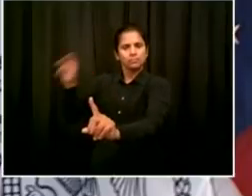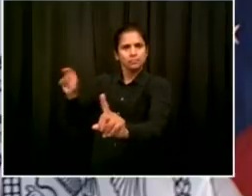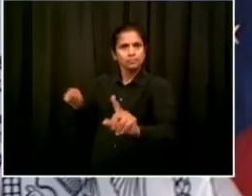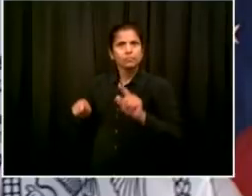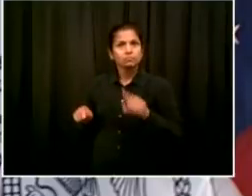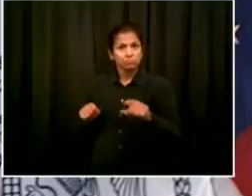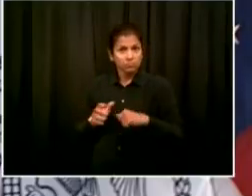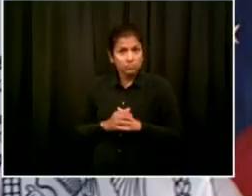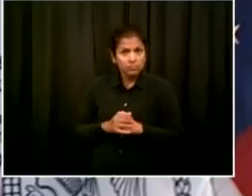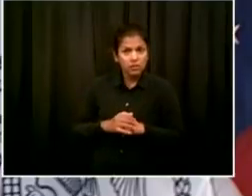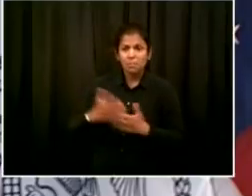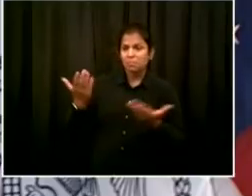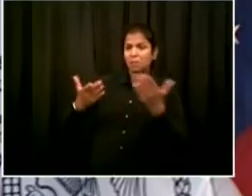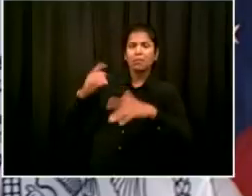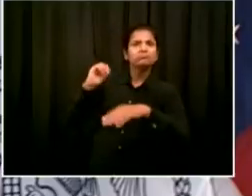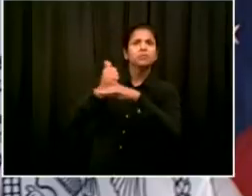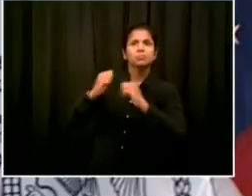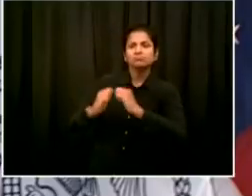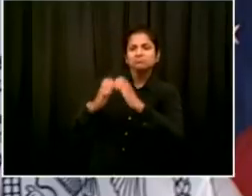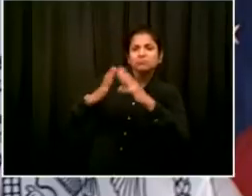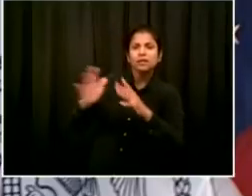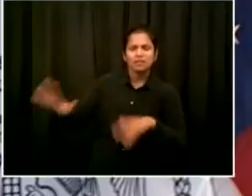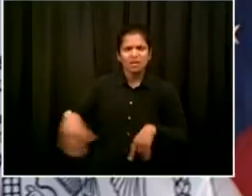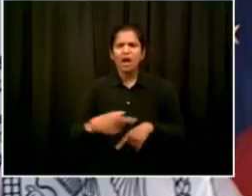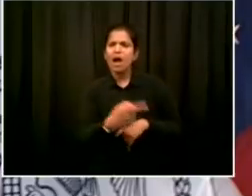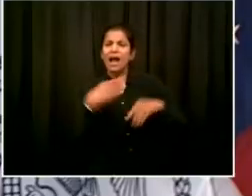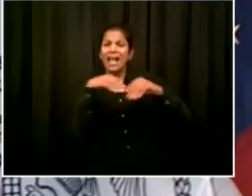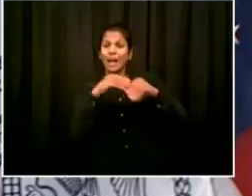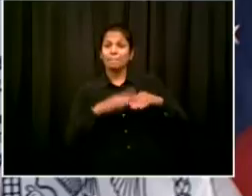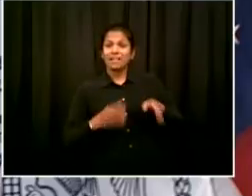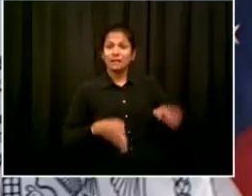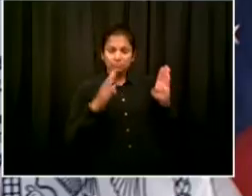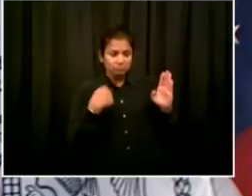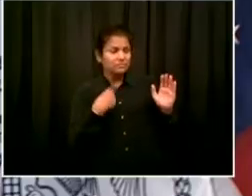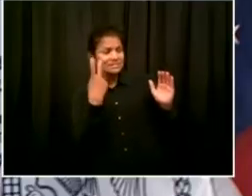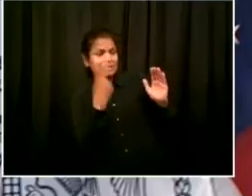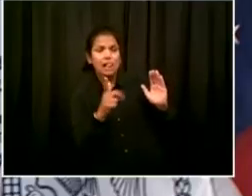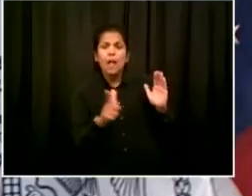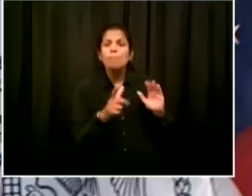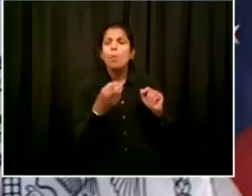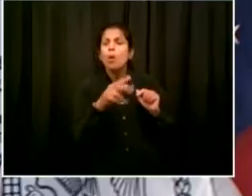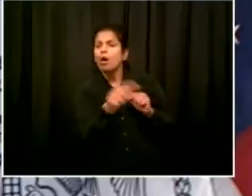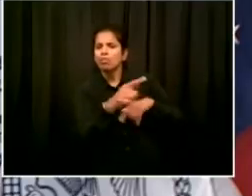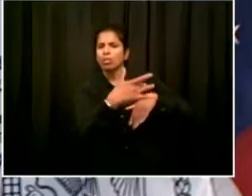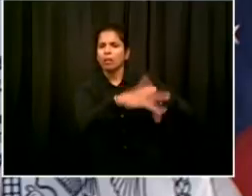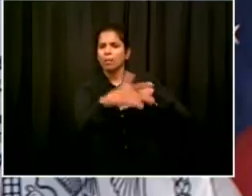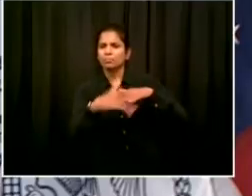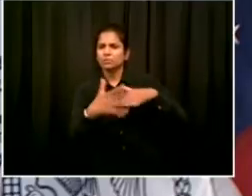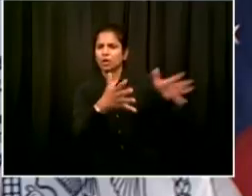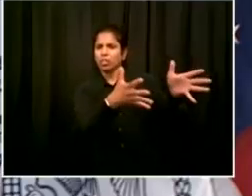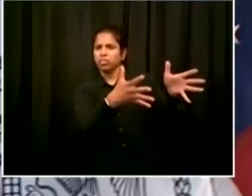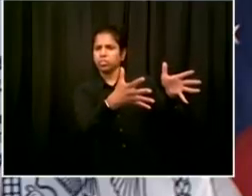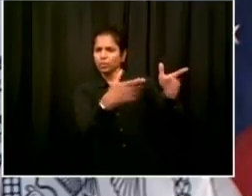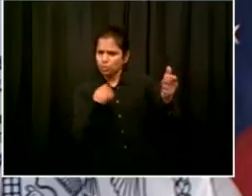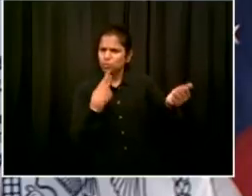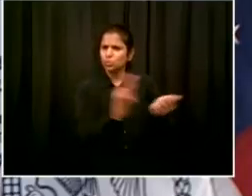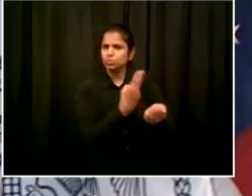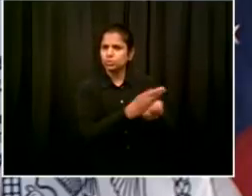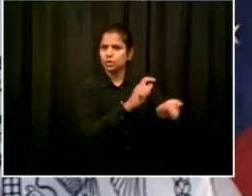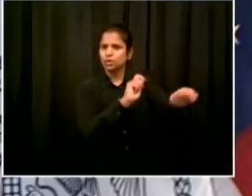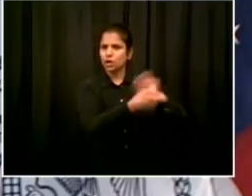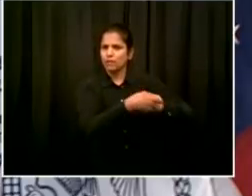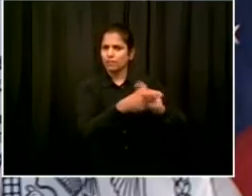Construction Authority is all over that. We will have more to say in the coming days on that as we secure more spaces. And it really